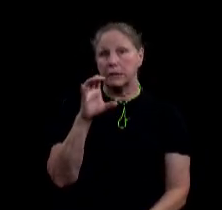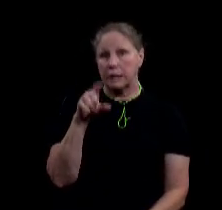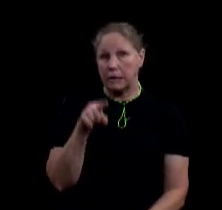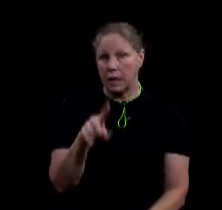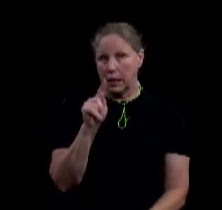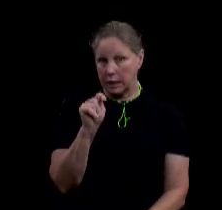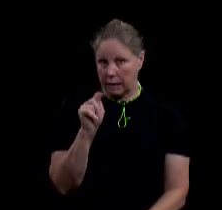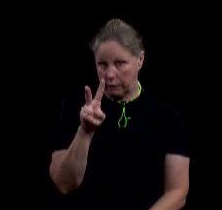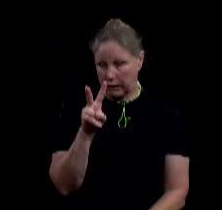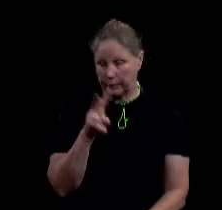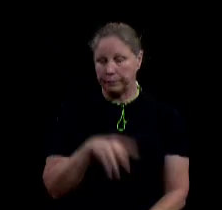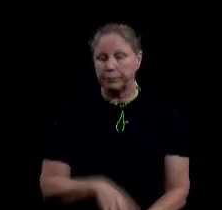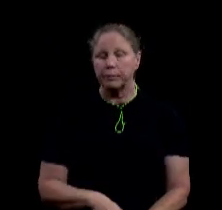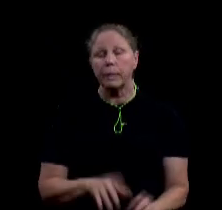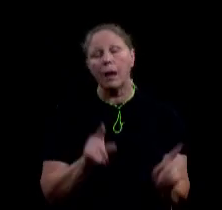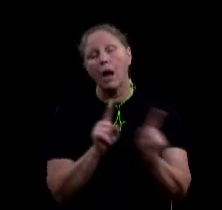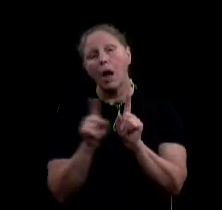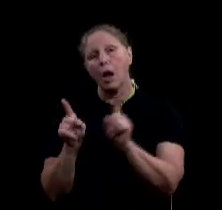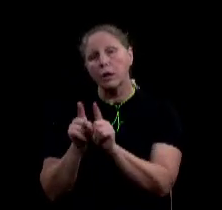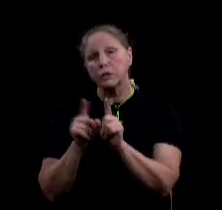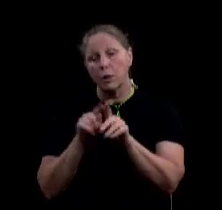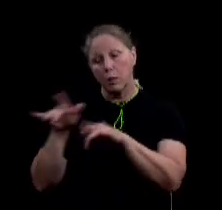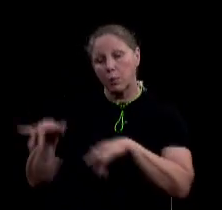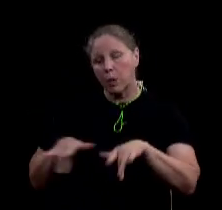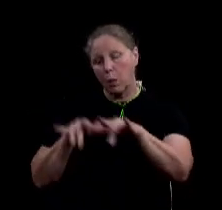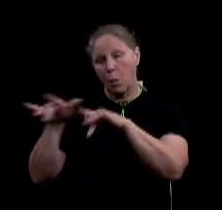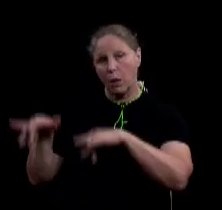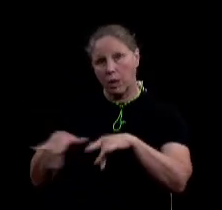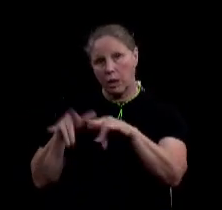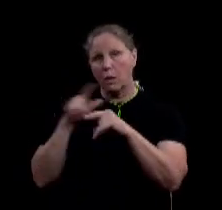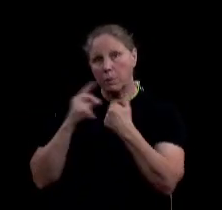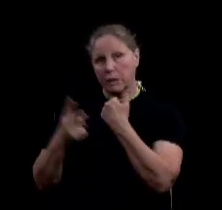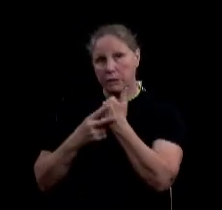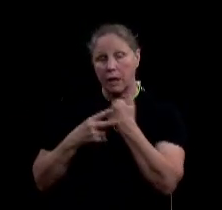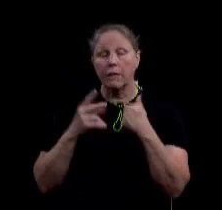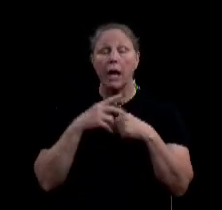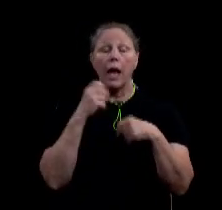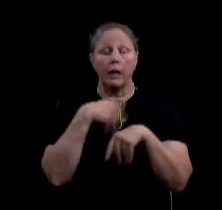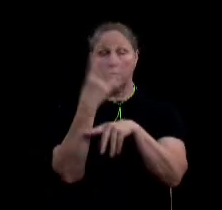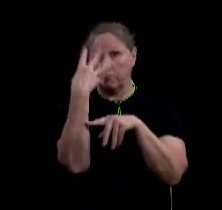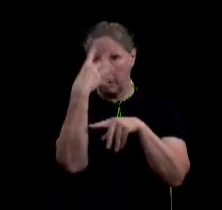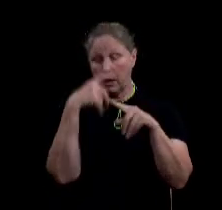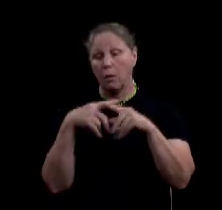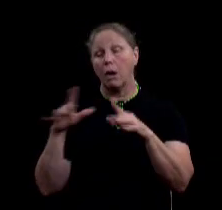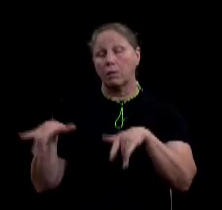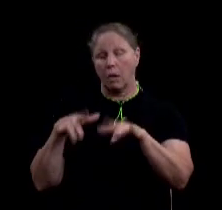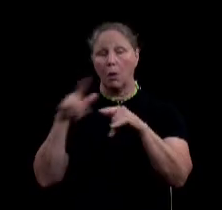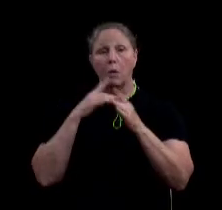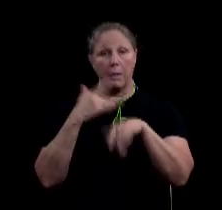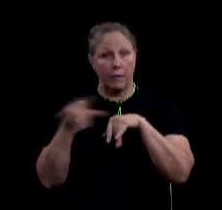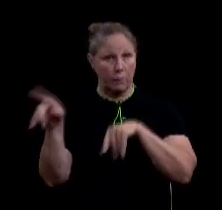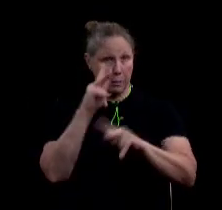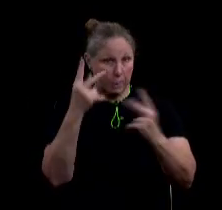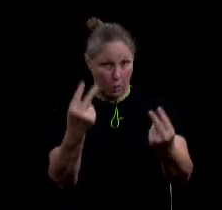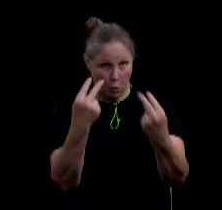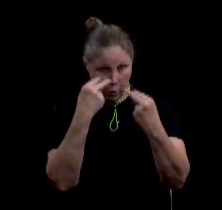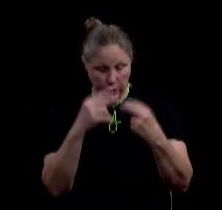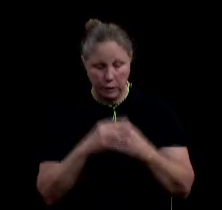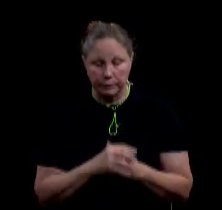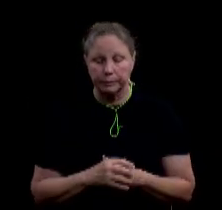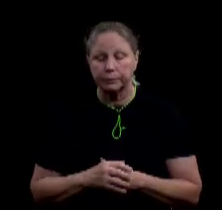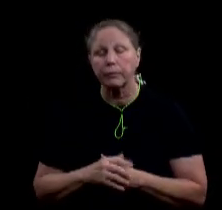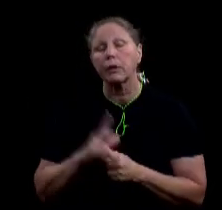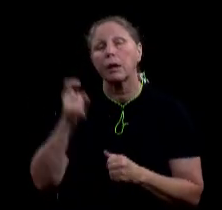also being recorded, and video and audio recordings will be available to the public. According to the governor and attorney general, statutes that may require